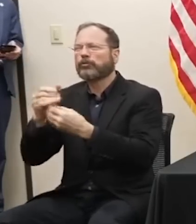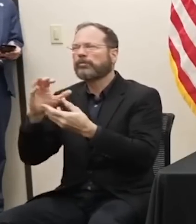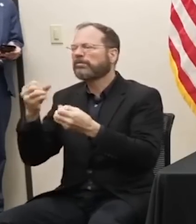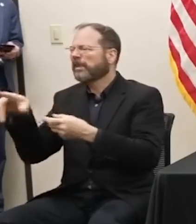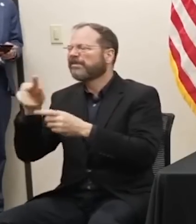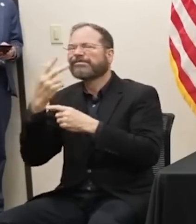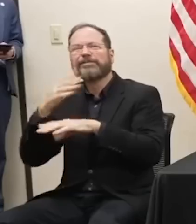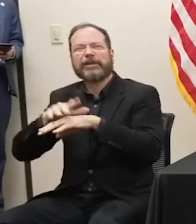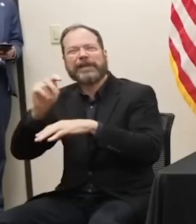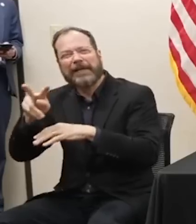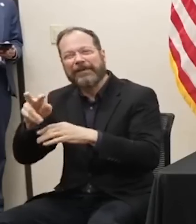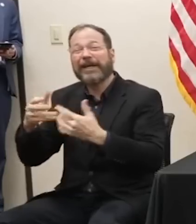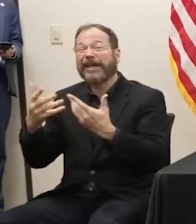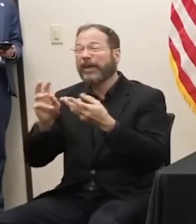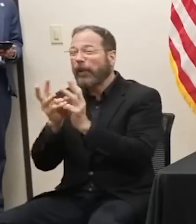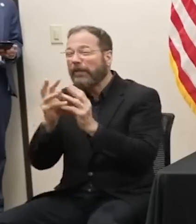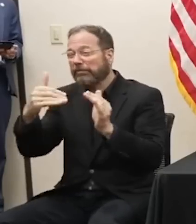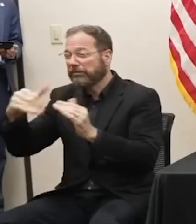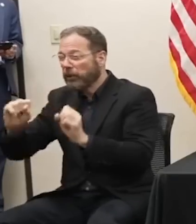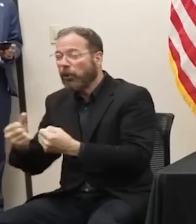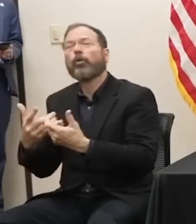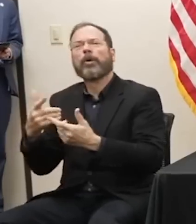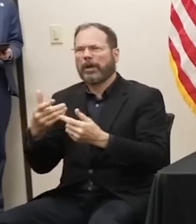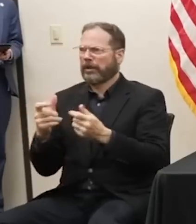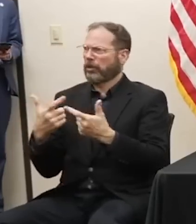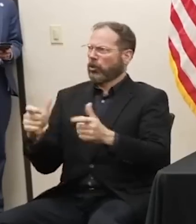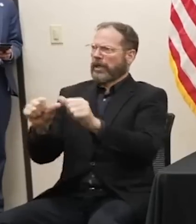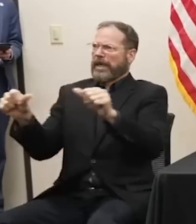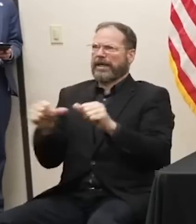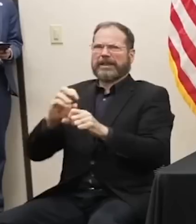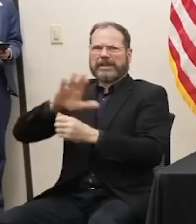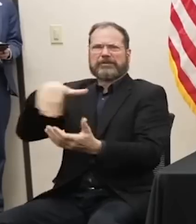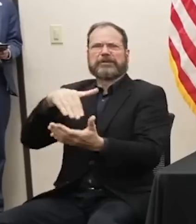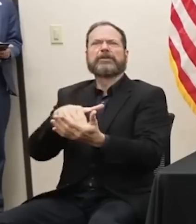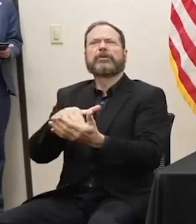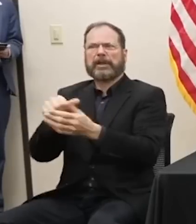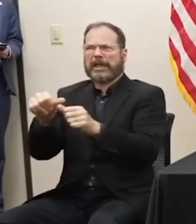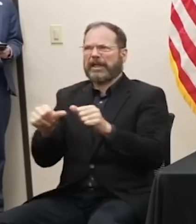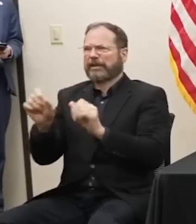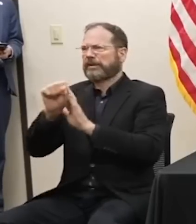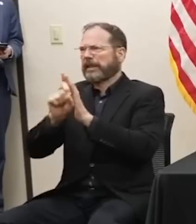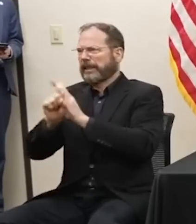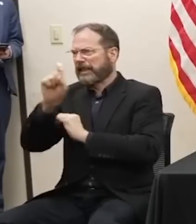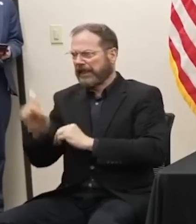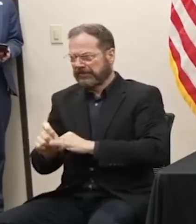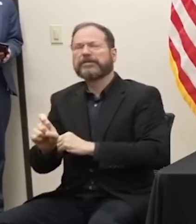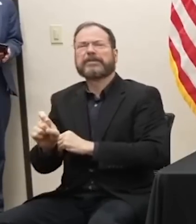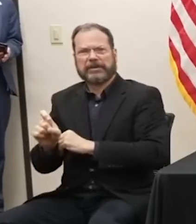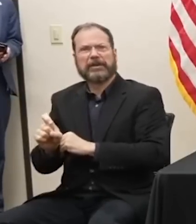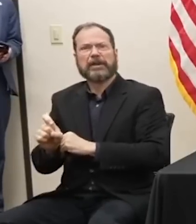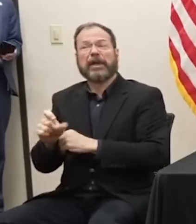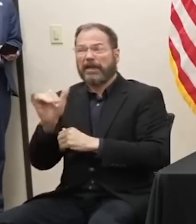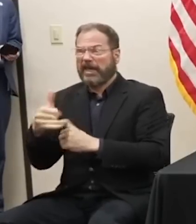have shown on the weather broadcast, which encompasses a very broad area of the central part of the state of Texas, and that area is beginning